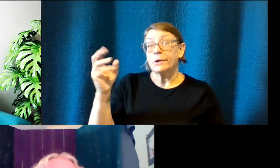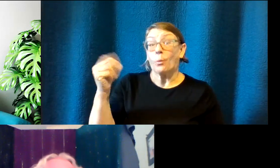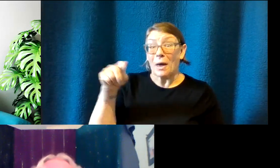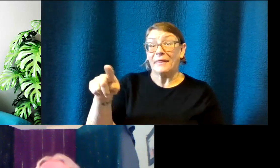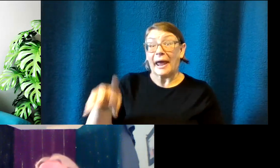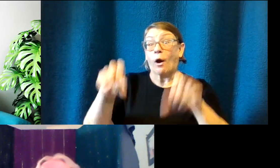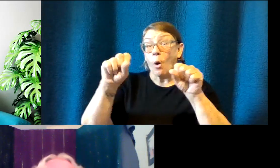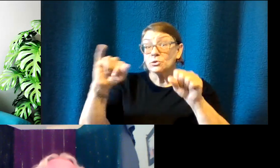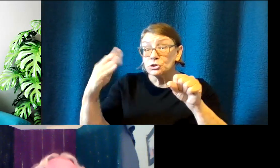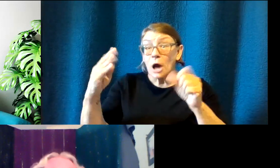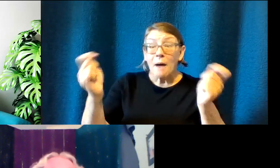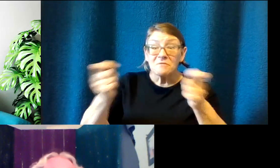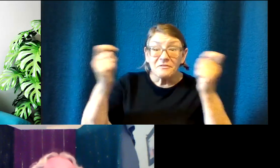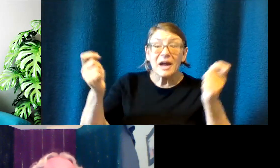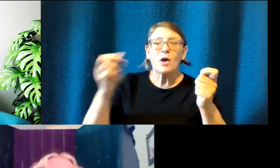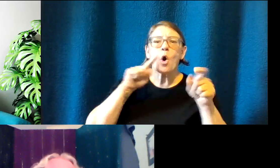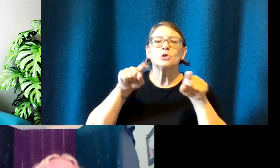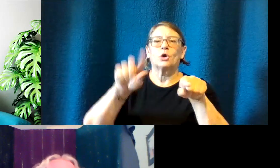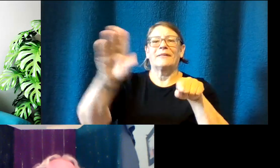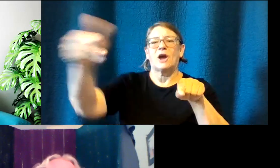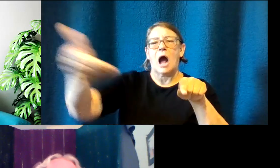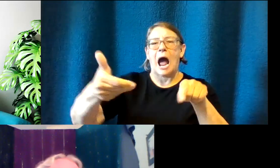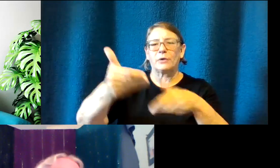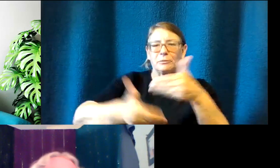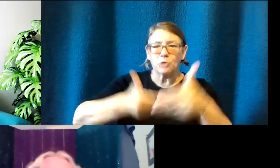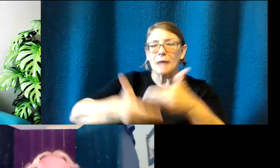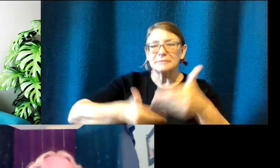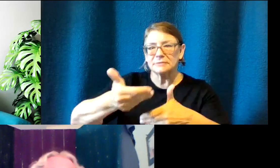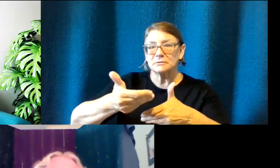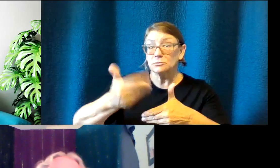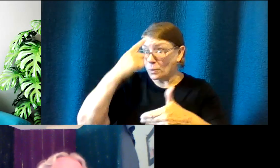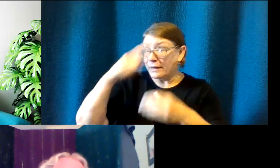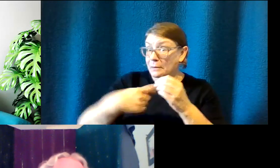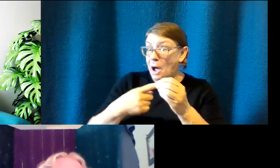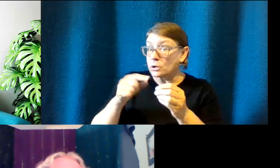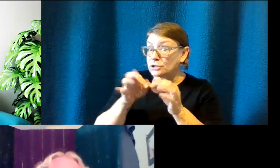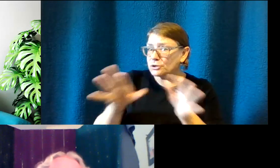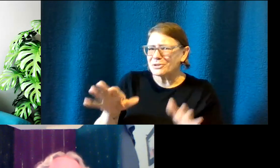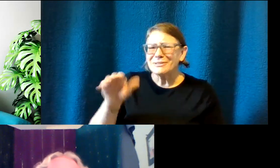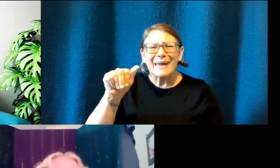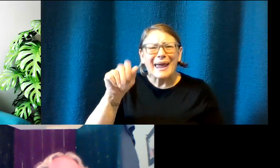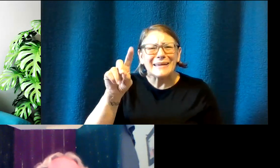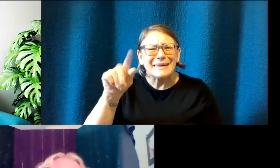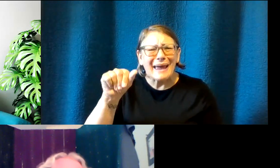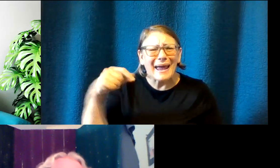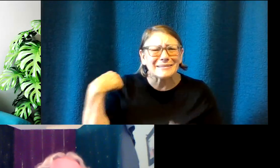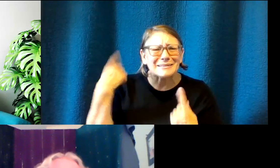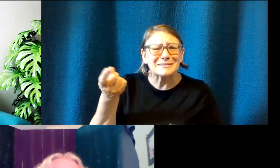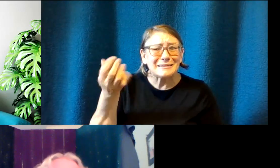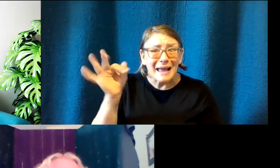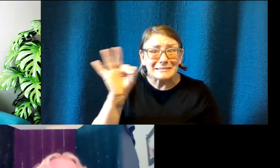fairs or in their hiring process to, I mean, the ADA has been around since, what is it,